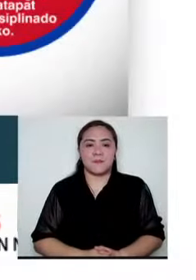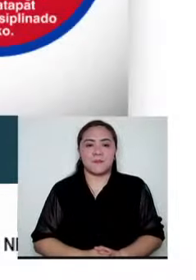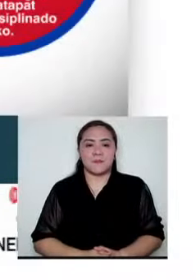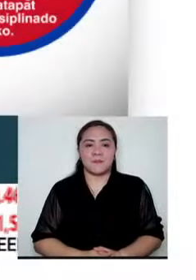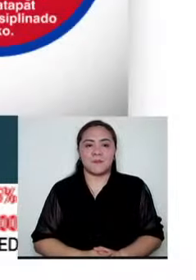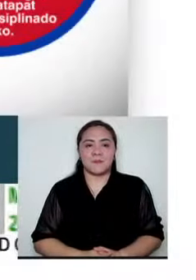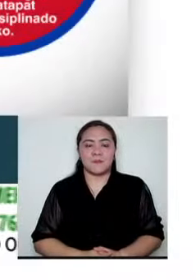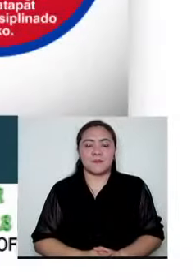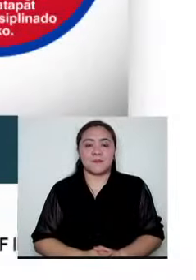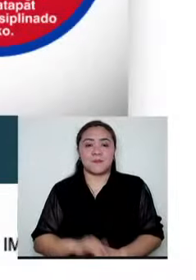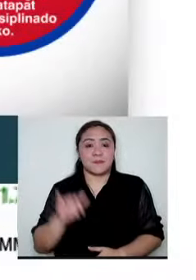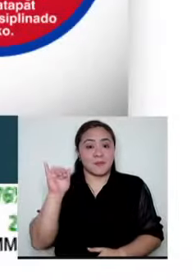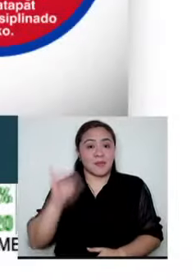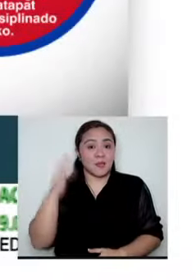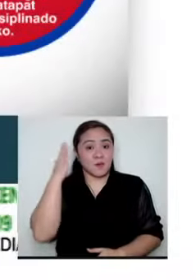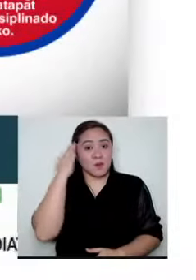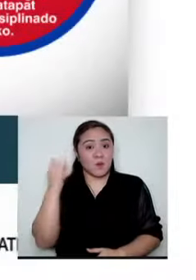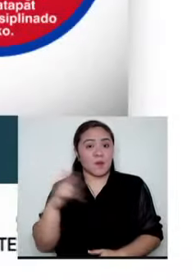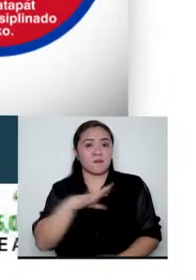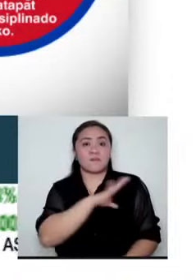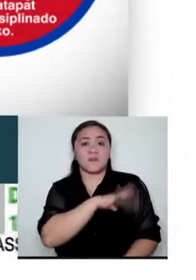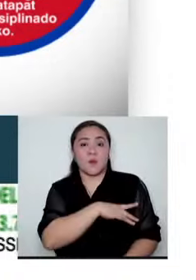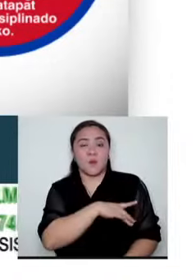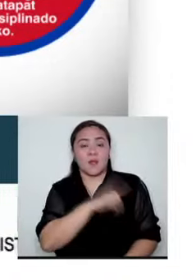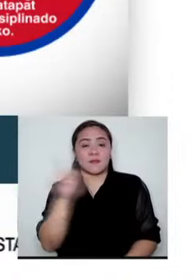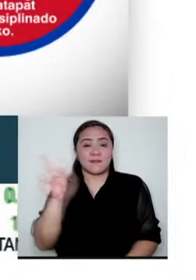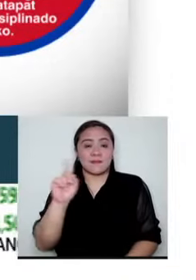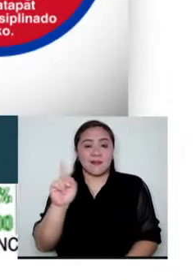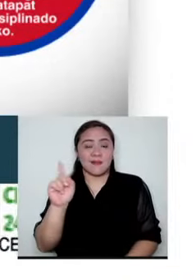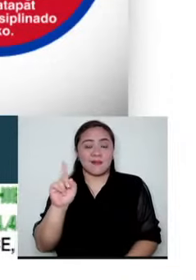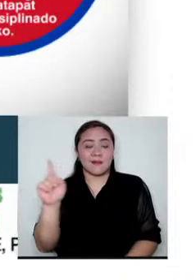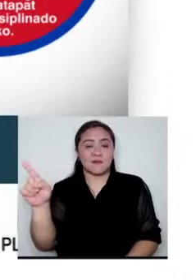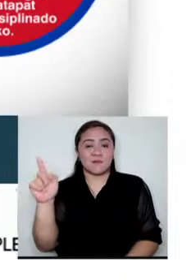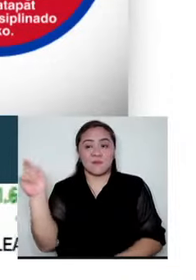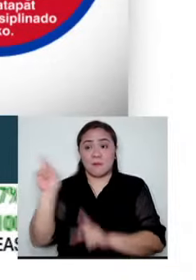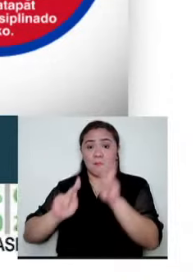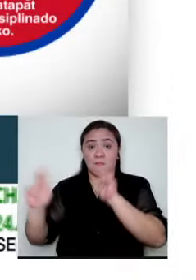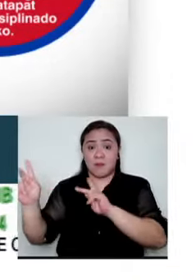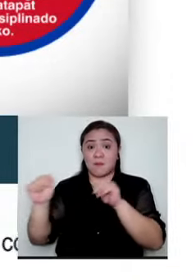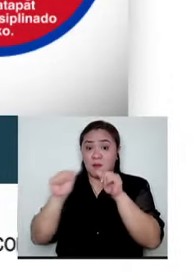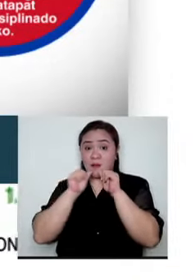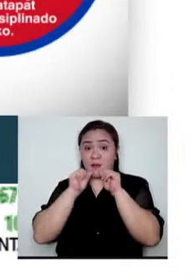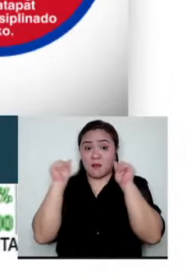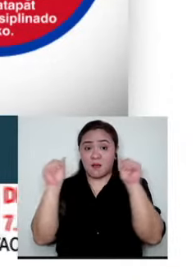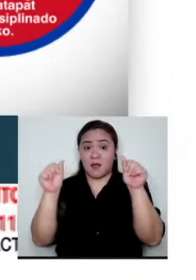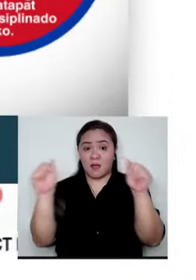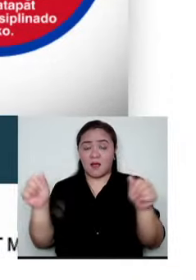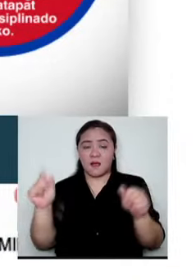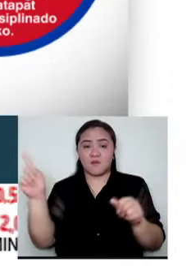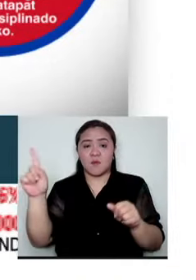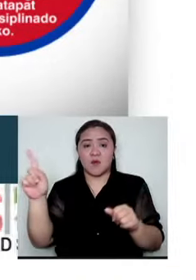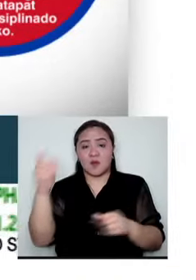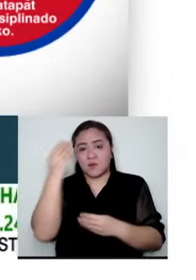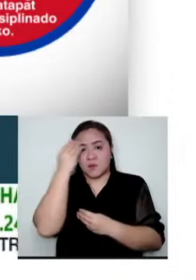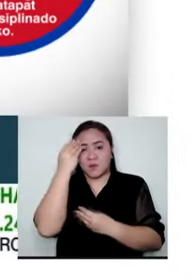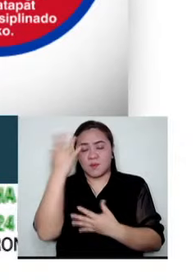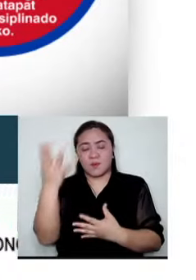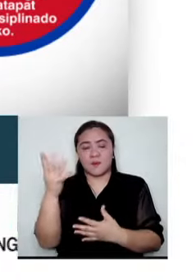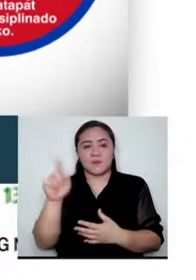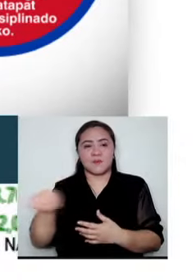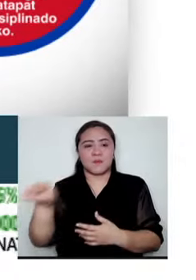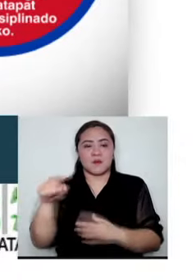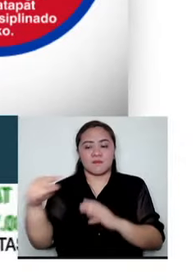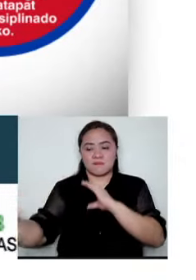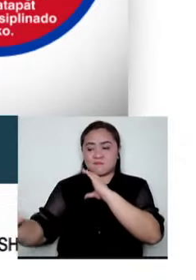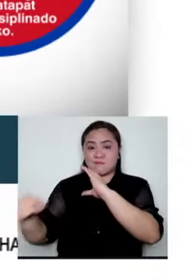Kaya po, antayin na lang po ng ating mga kababayan ang kanilang notice po ng sa kanilang email o kaya